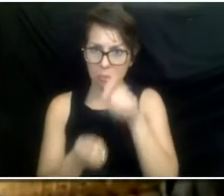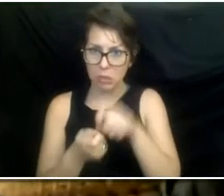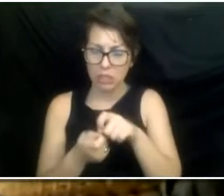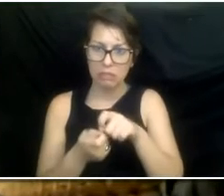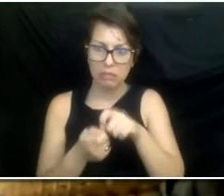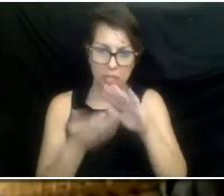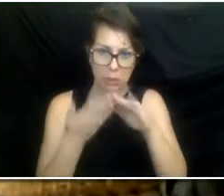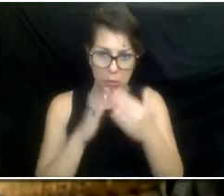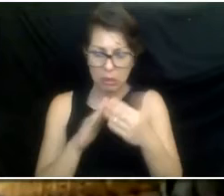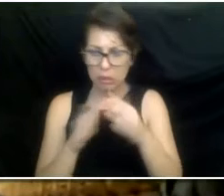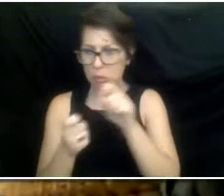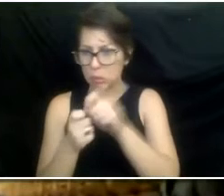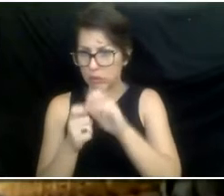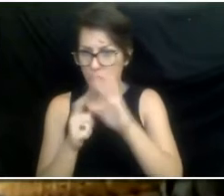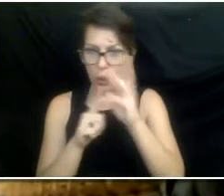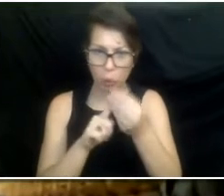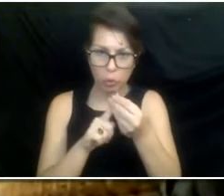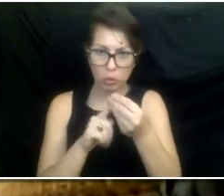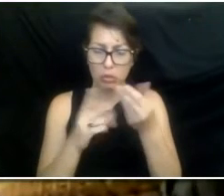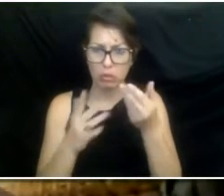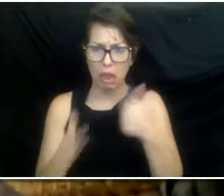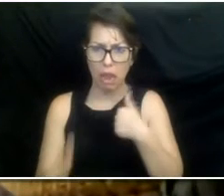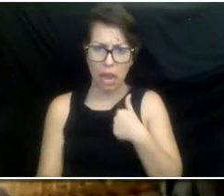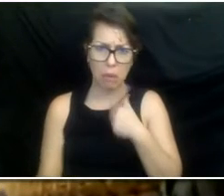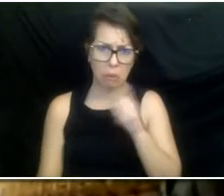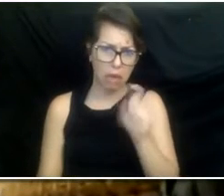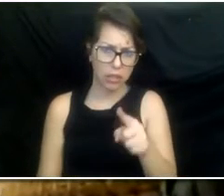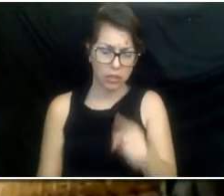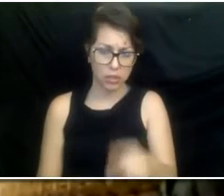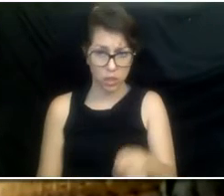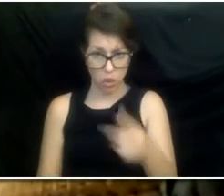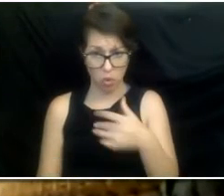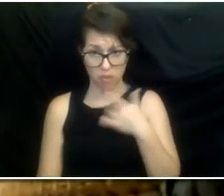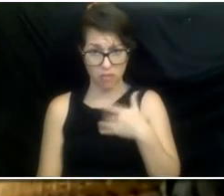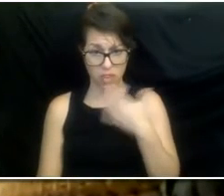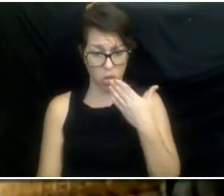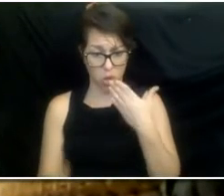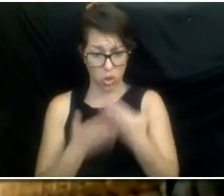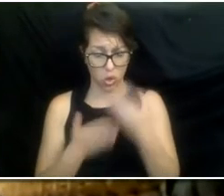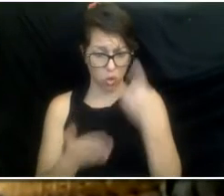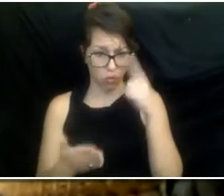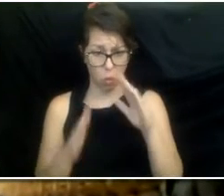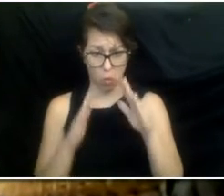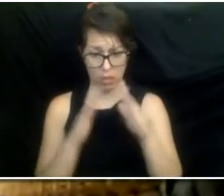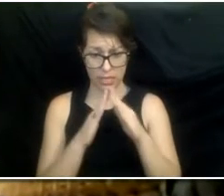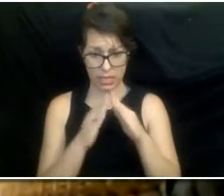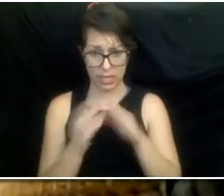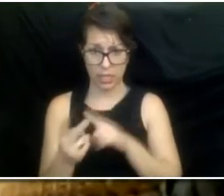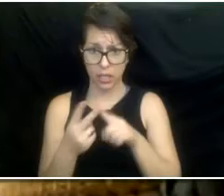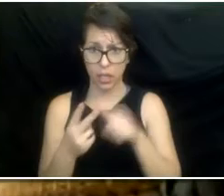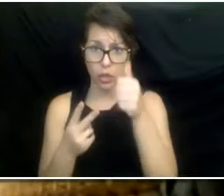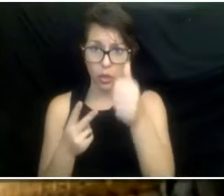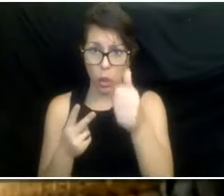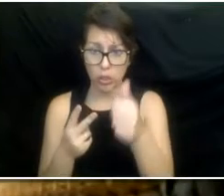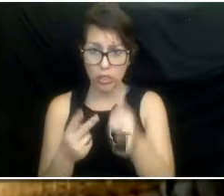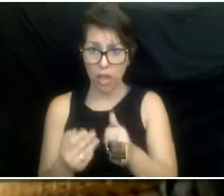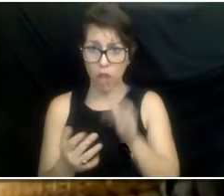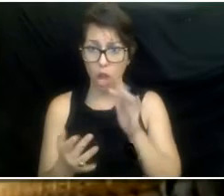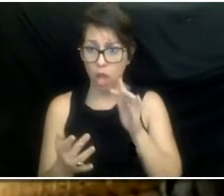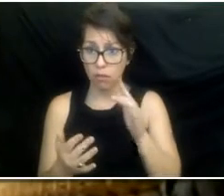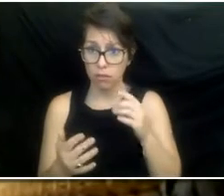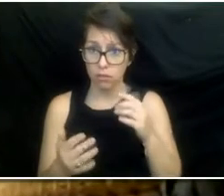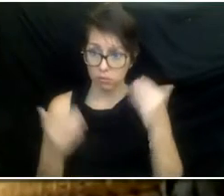history um and and if you do think that's a good idea um what do you think that the city should be